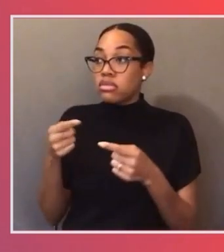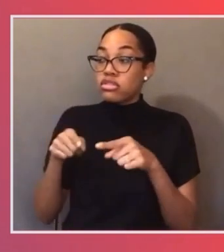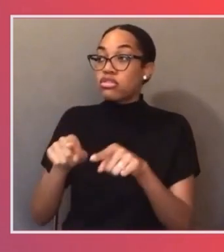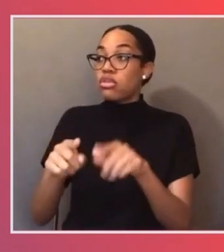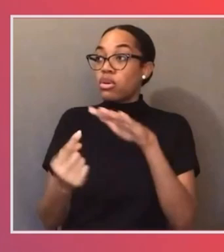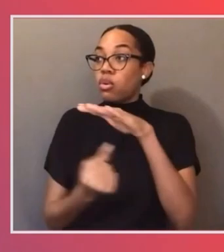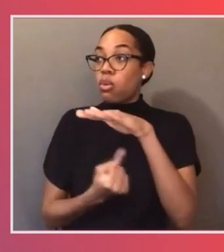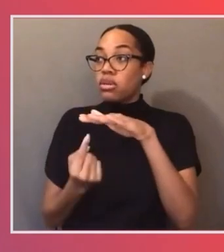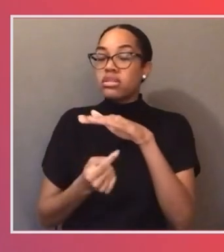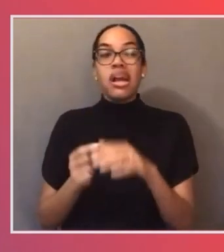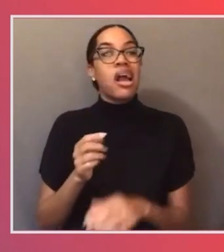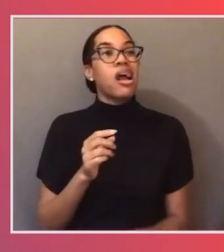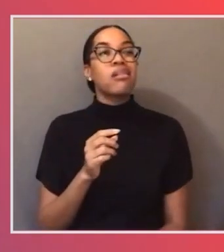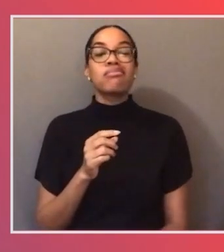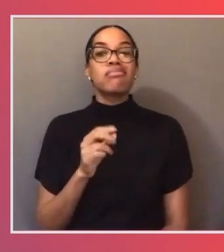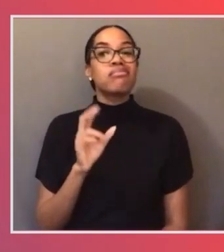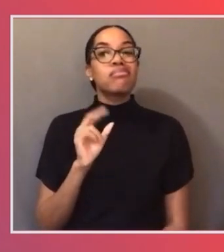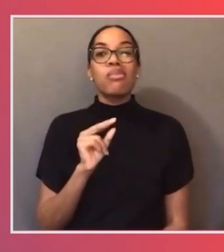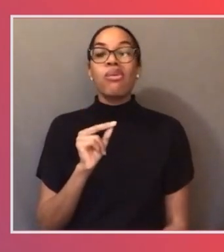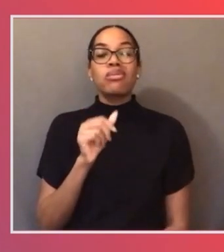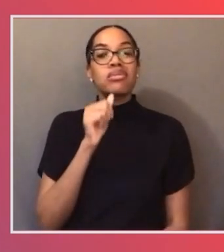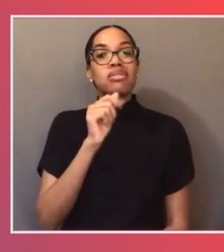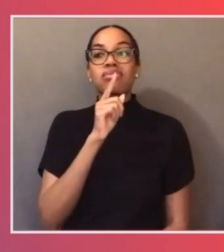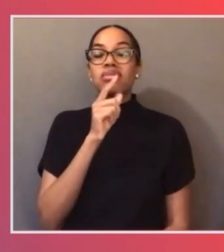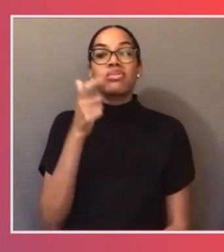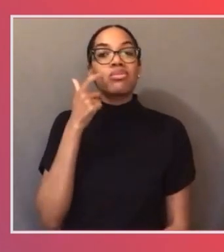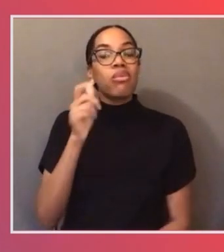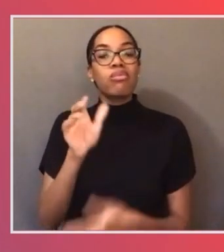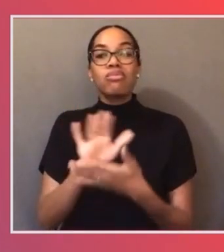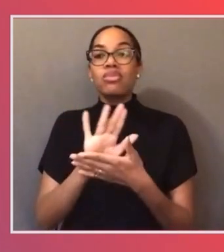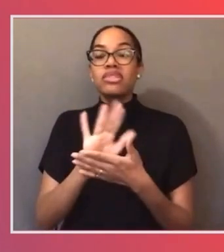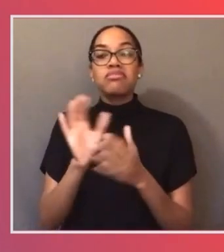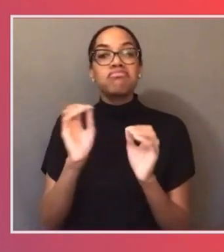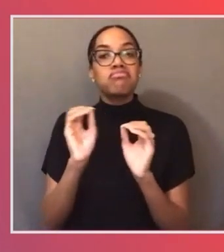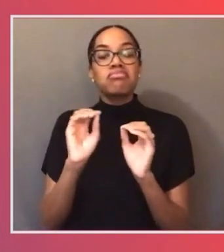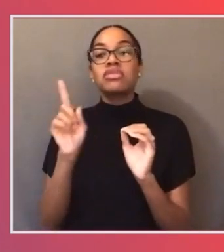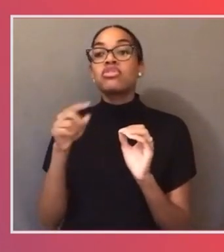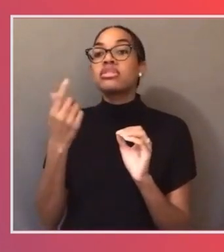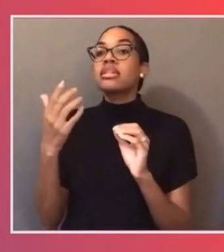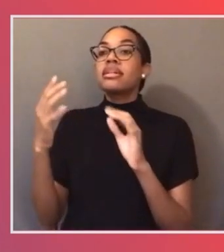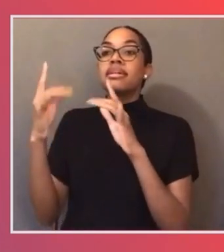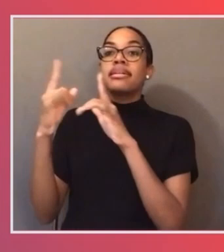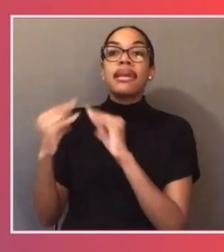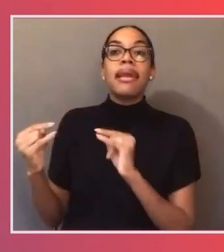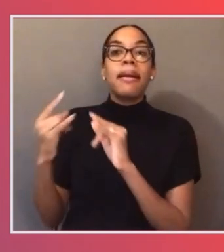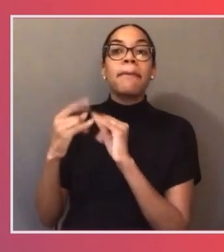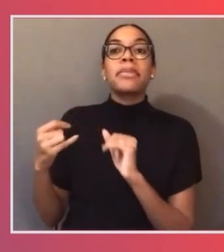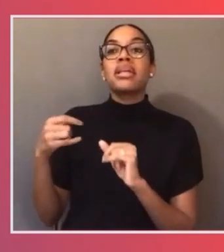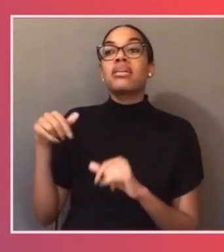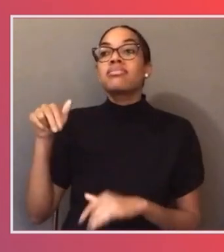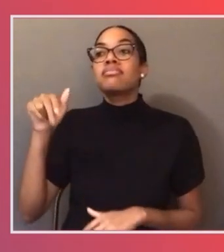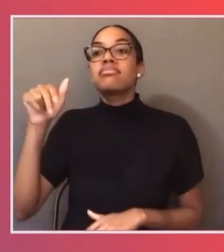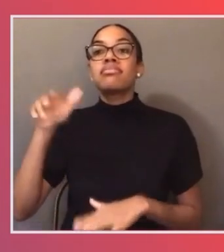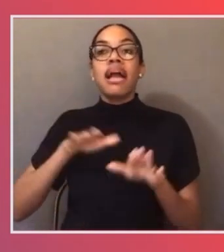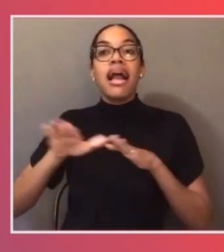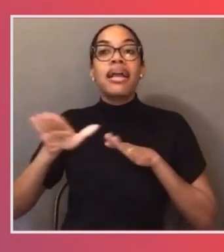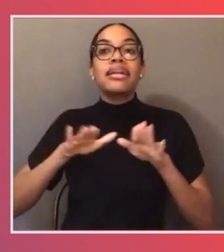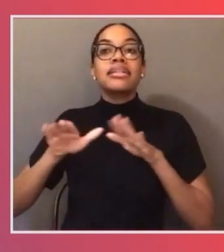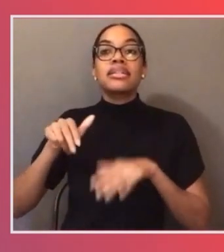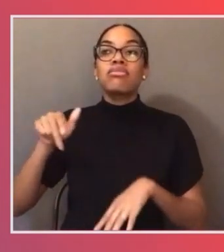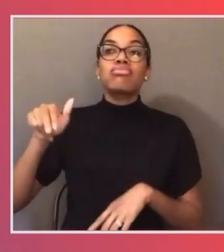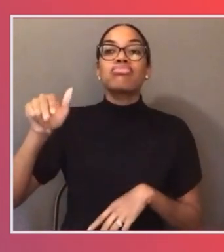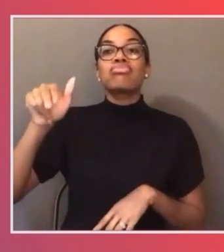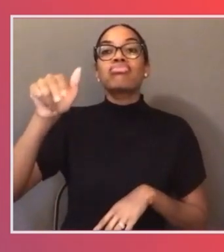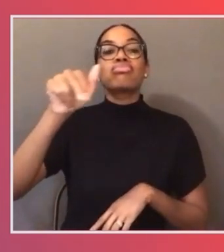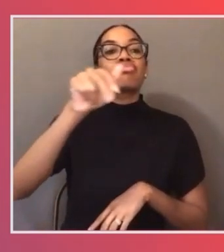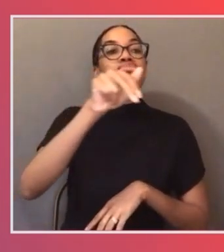of hiking, trying to be outside as much as I can. I know every single hiking trail within a 30-mile radius of my house now. And I mean, I'm an East